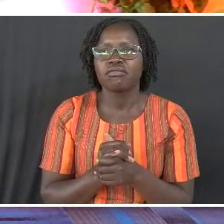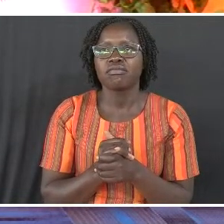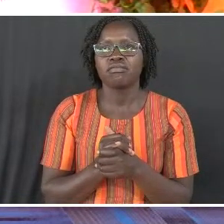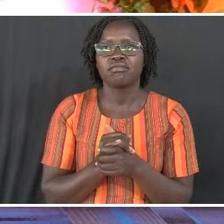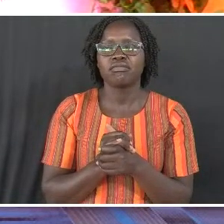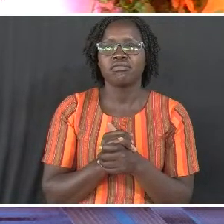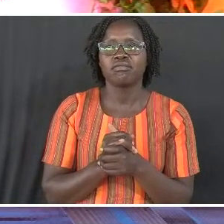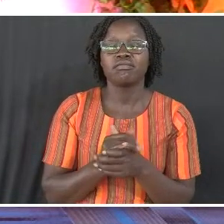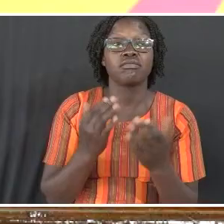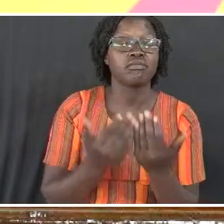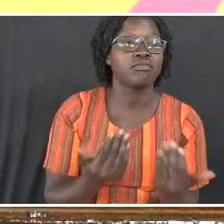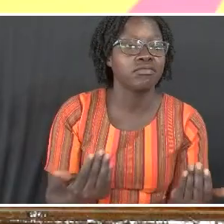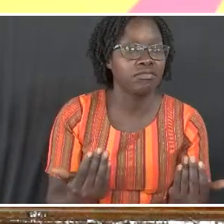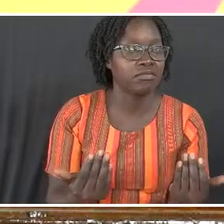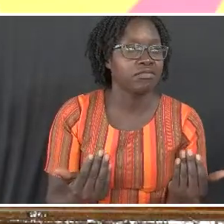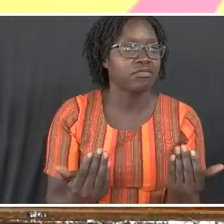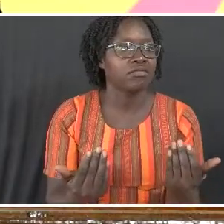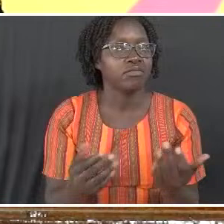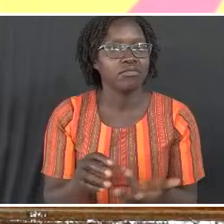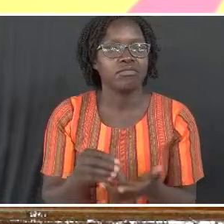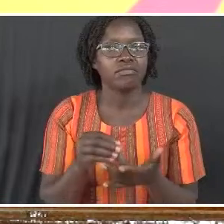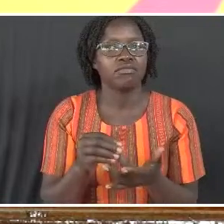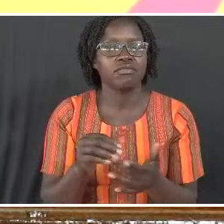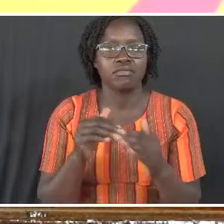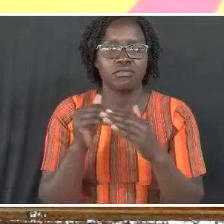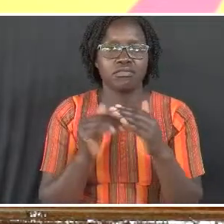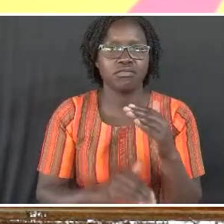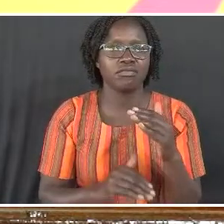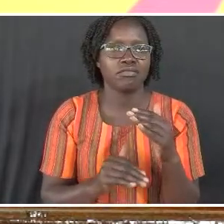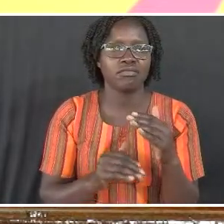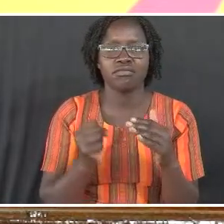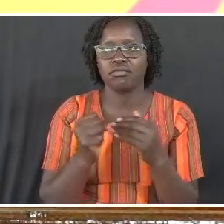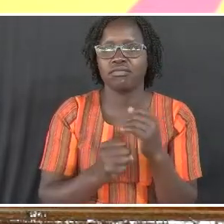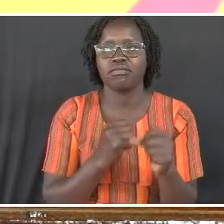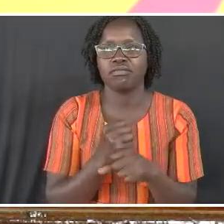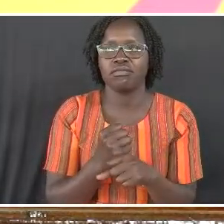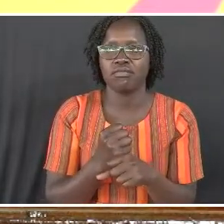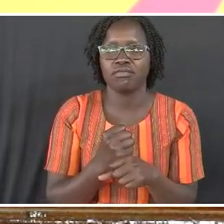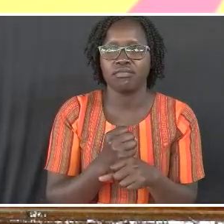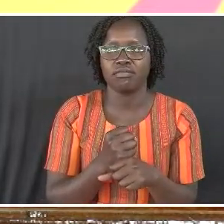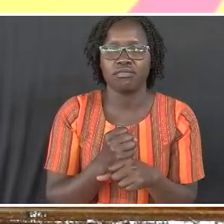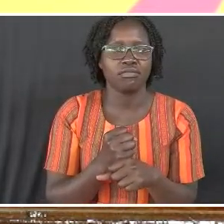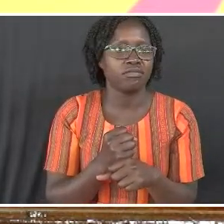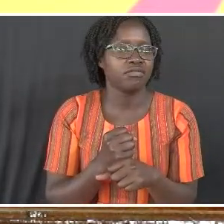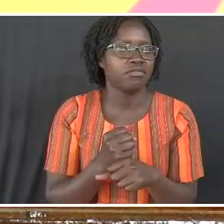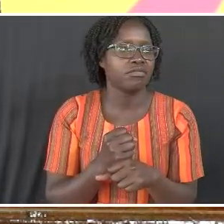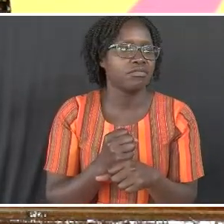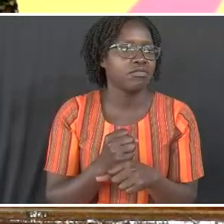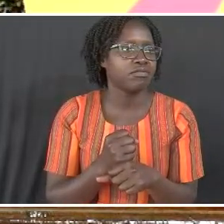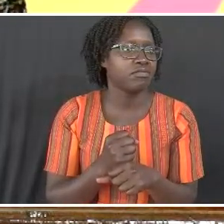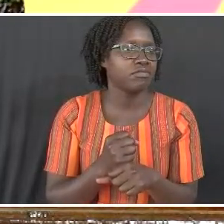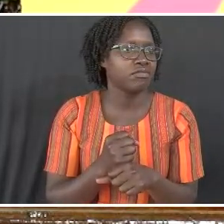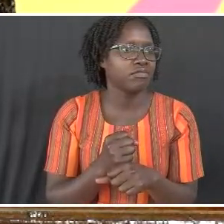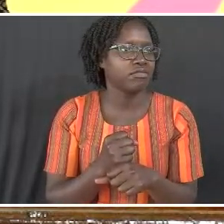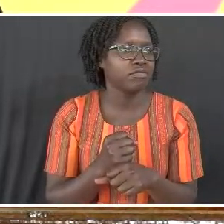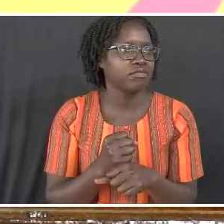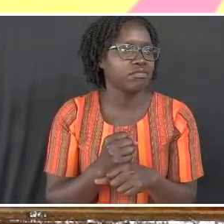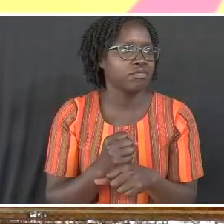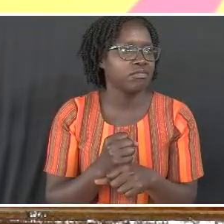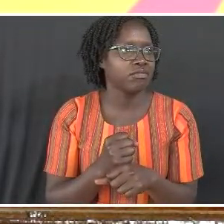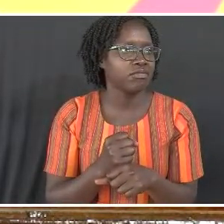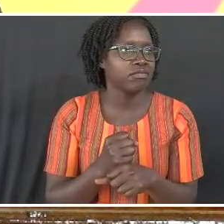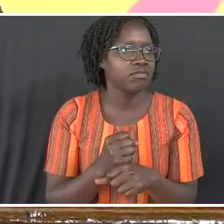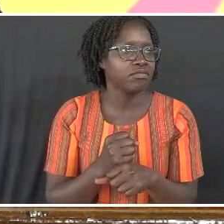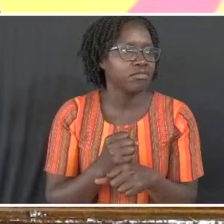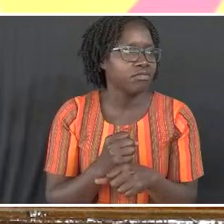okay, if it is children, especially below 5 years, we always advise you put a pea